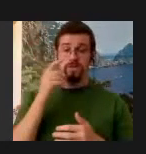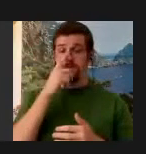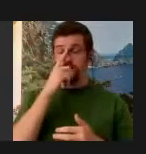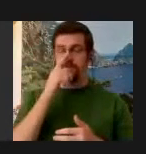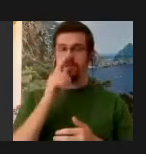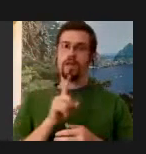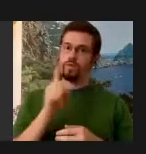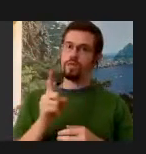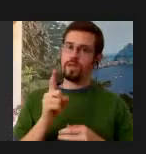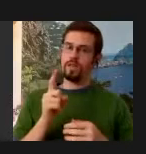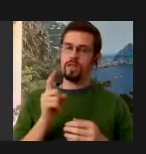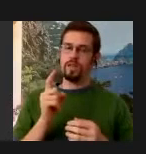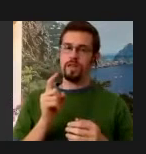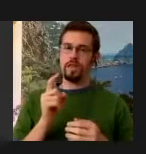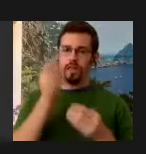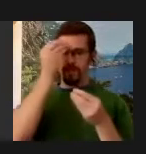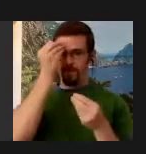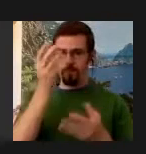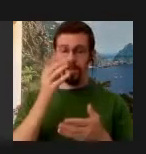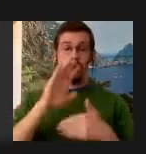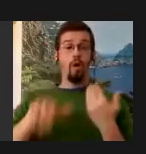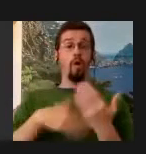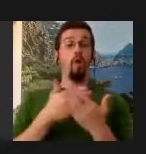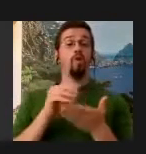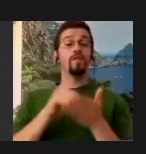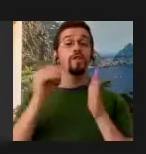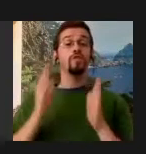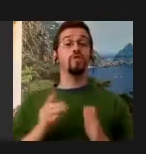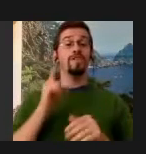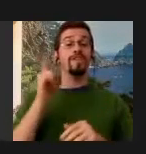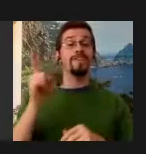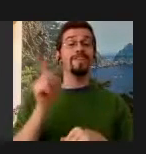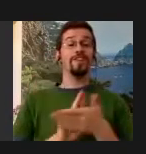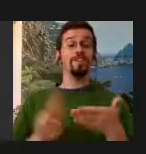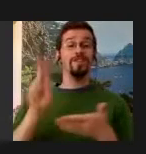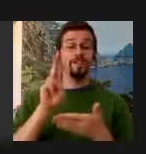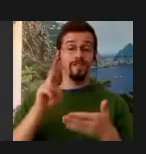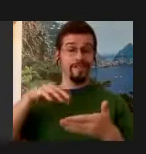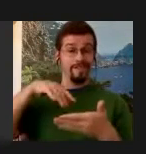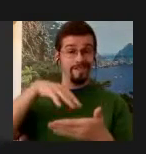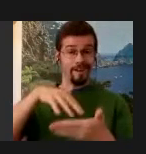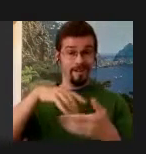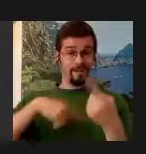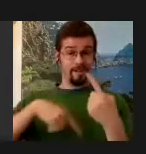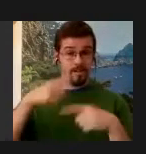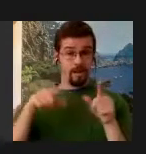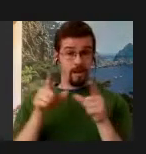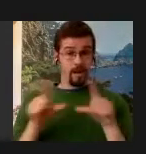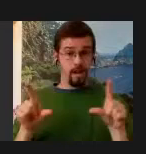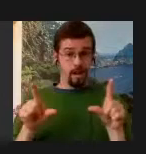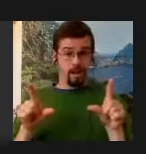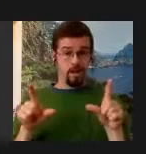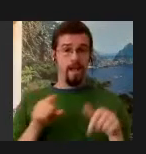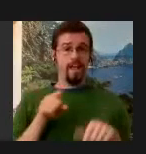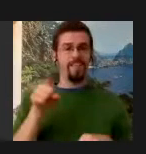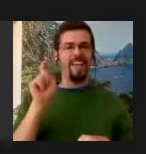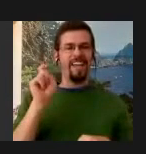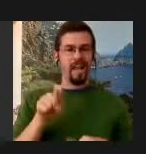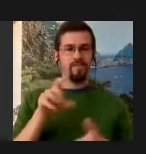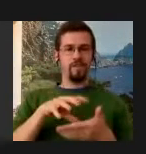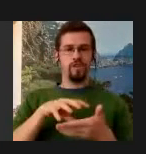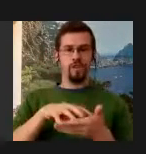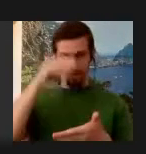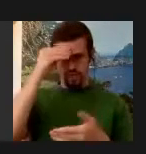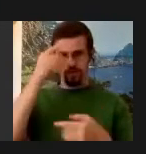important. All the students at the university studying sign language, they have to study sign writing